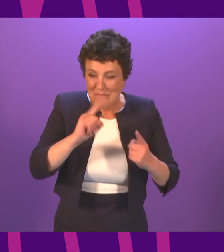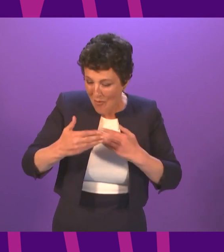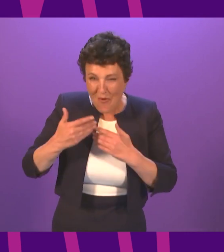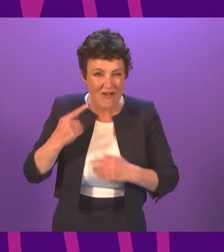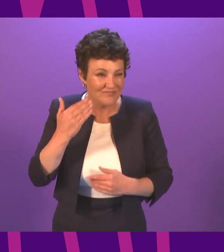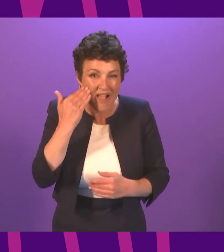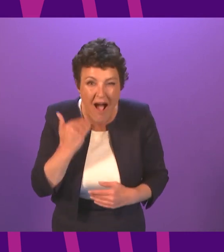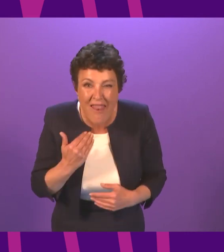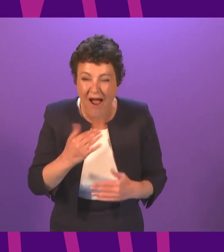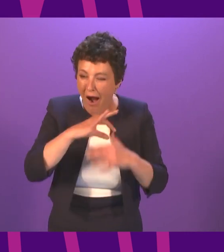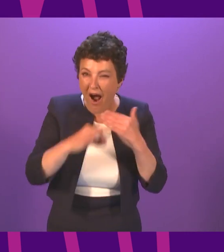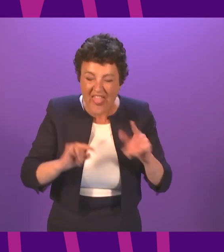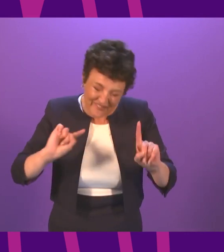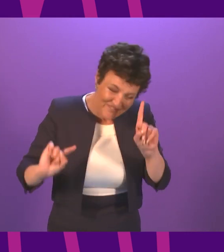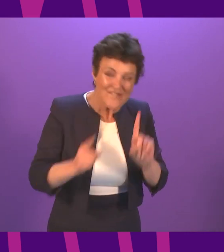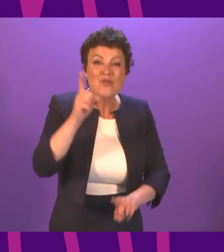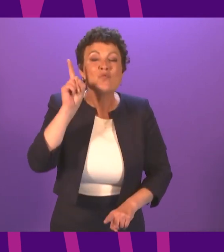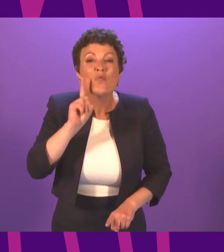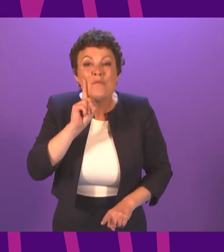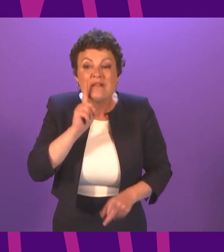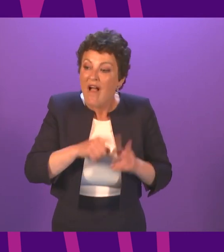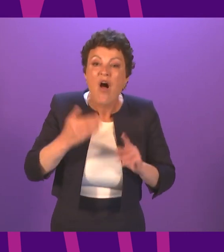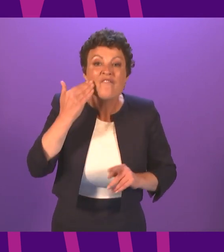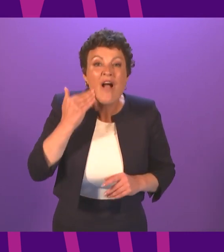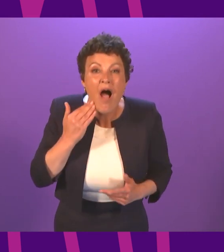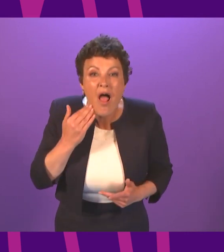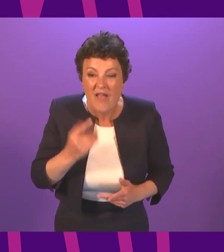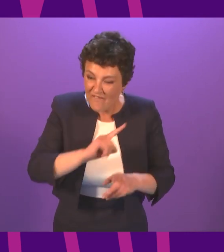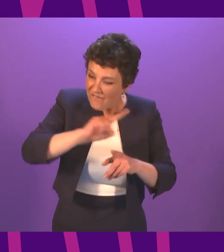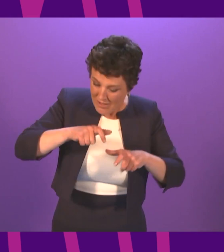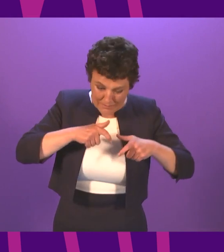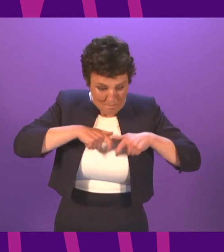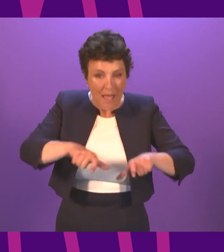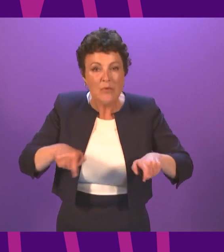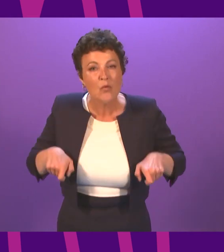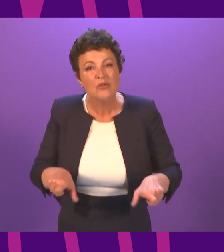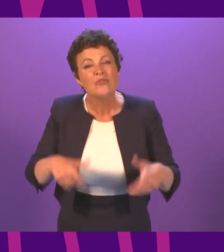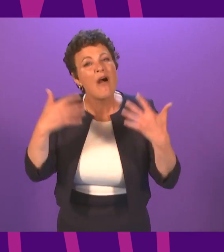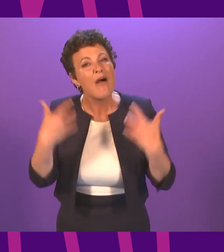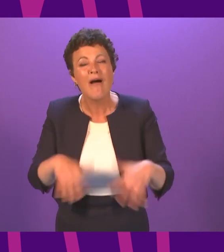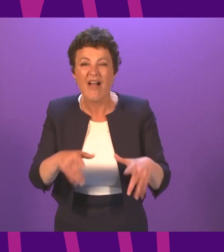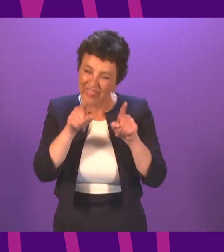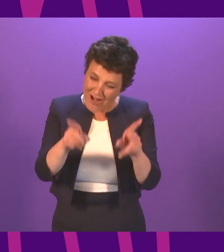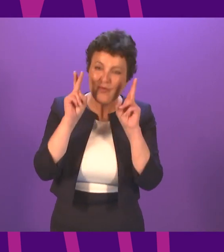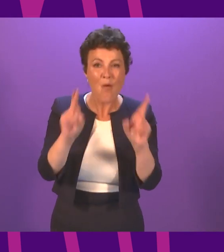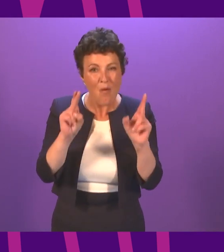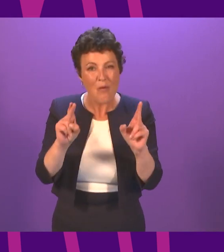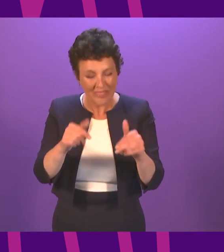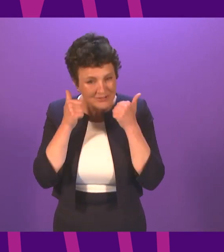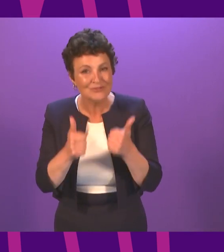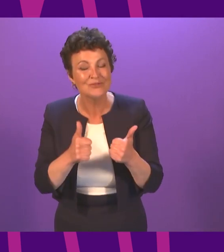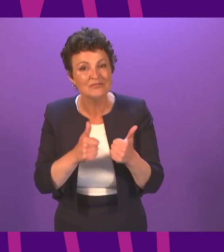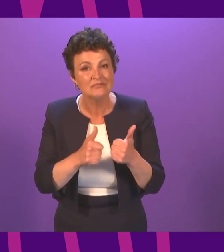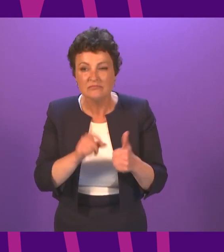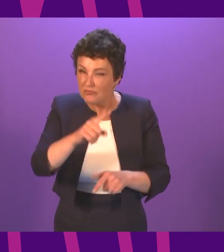minority ethnic communities, the first women of colour, the first permanent wheelchair user. Let us take heart from all of that